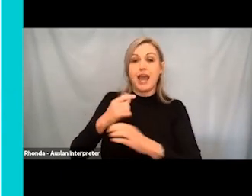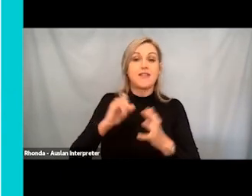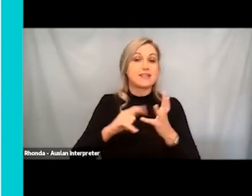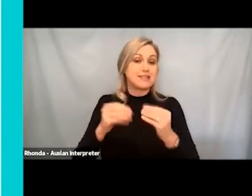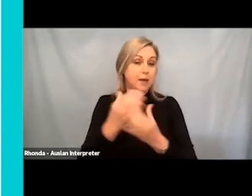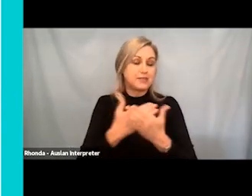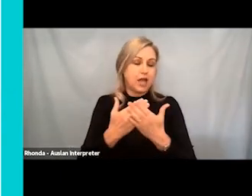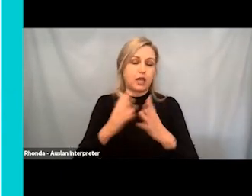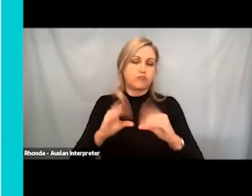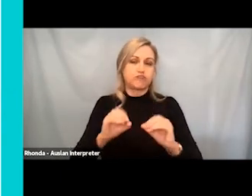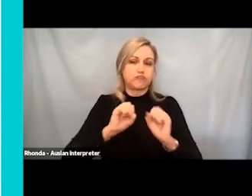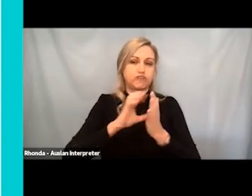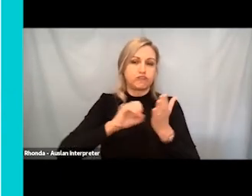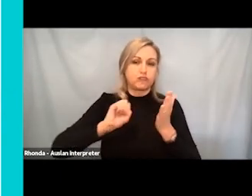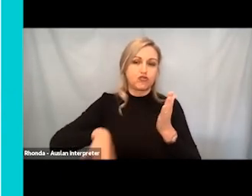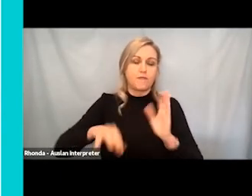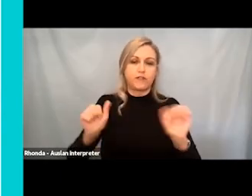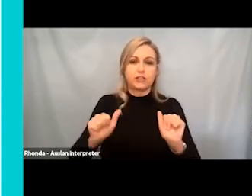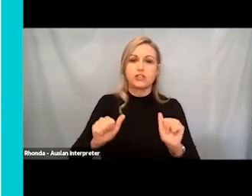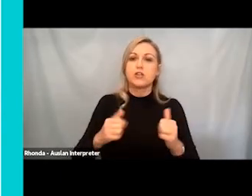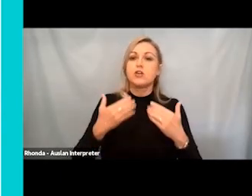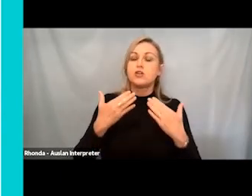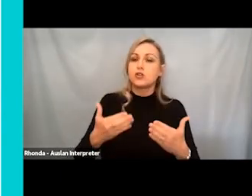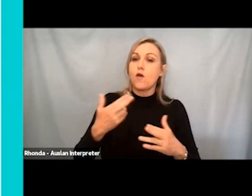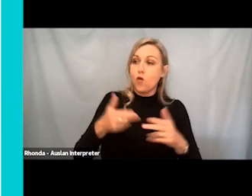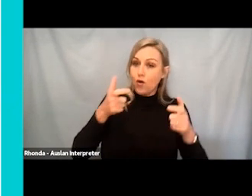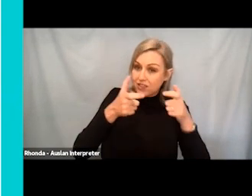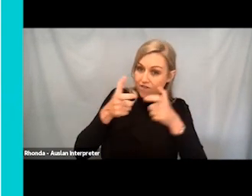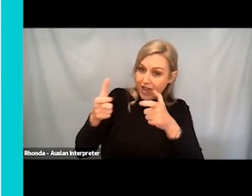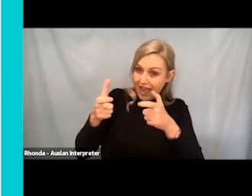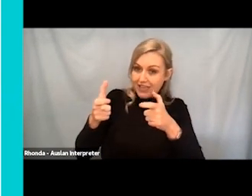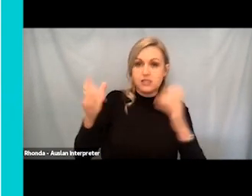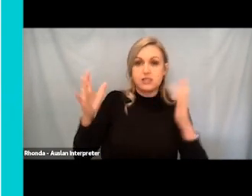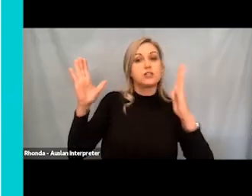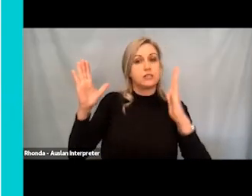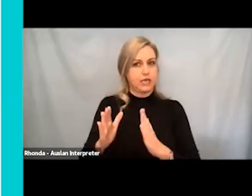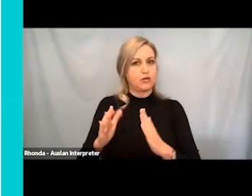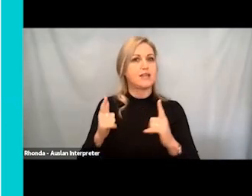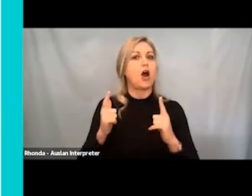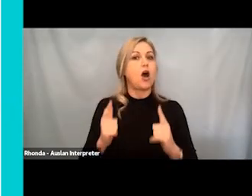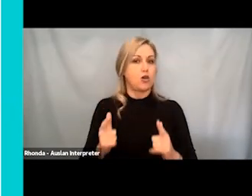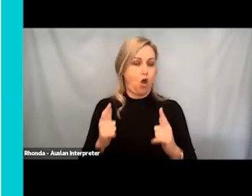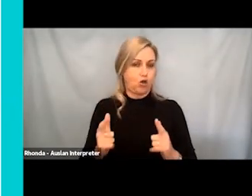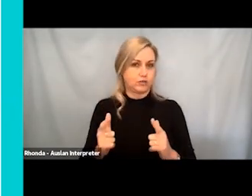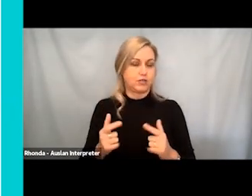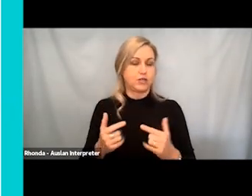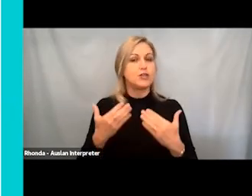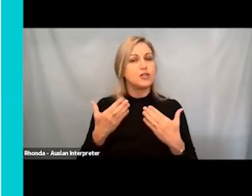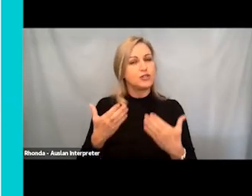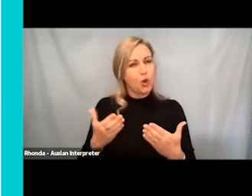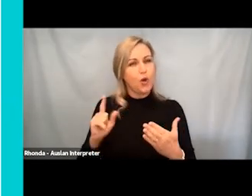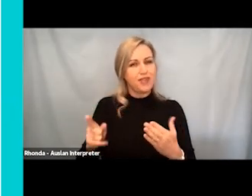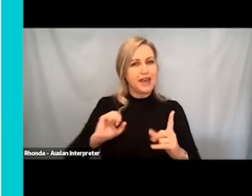meant that the weight of surveillance decreased quite a lot, and has with it